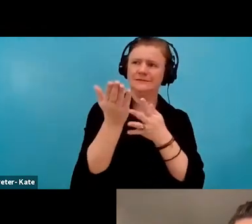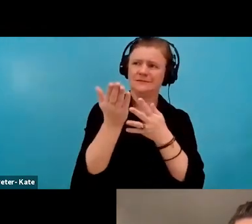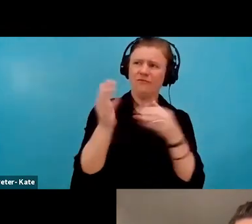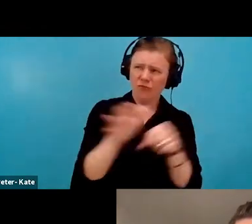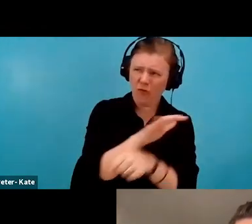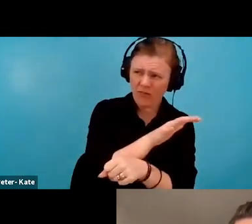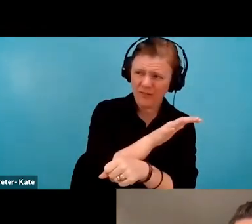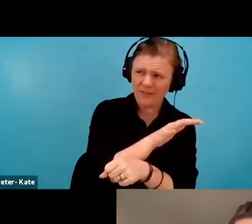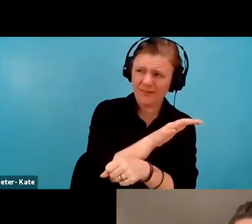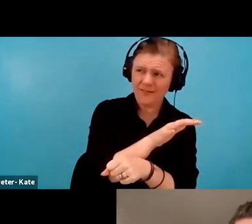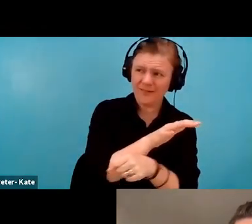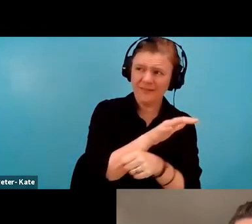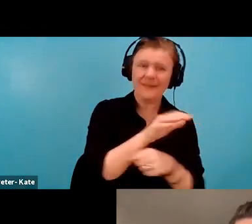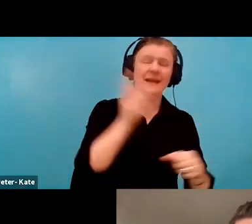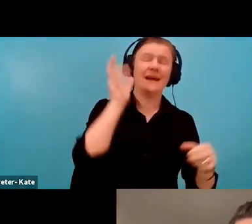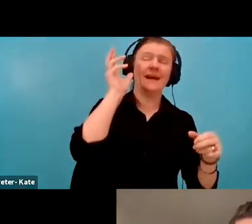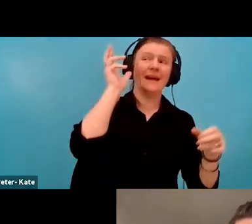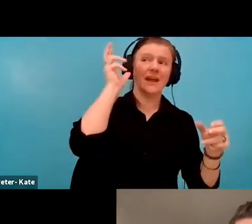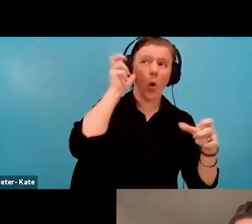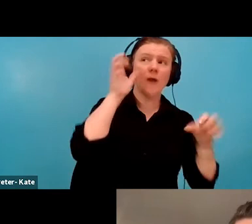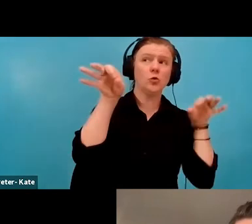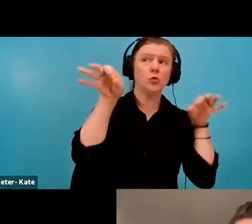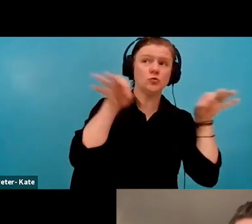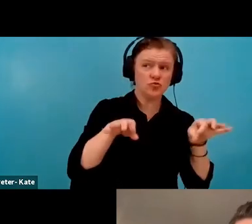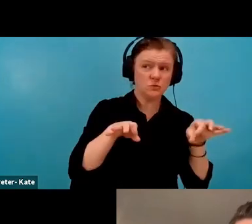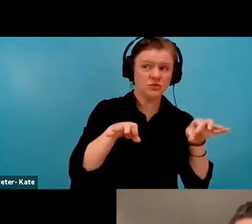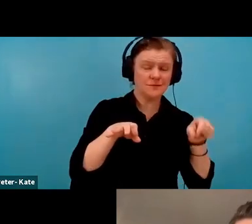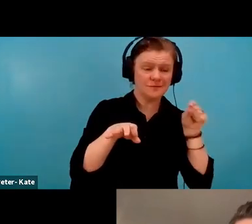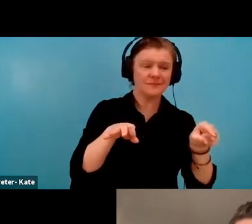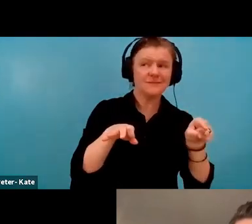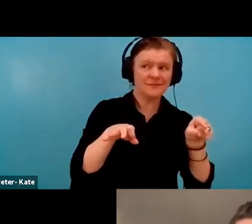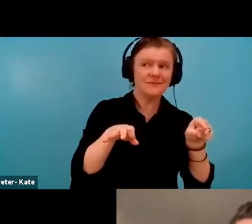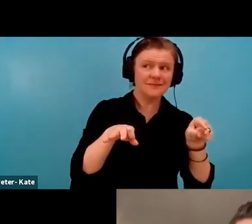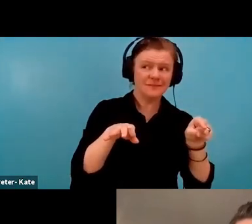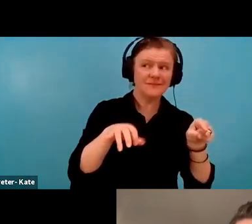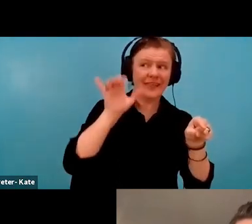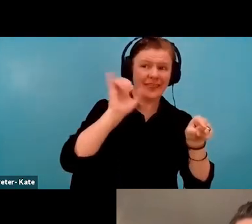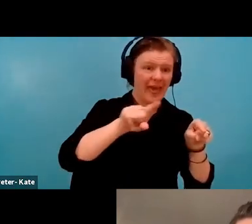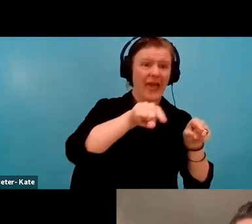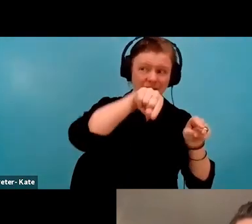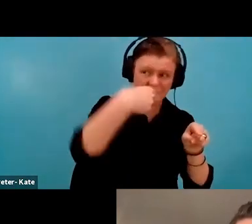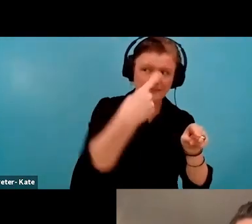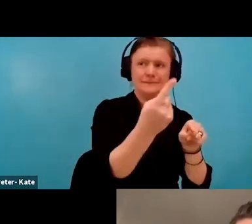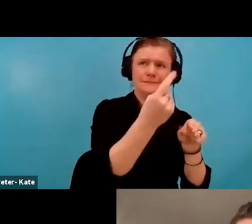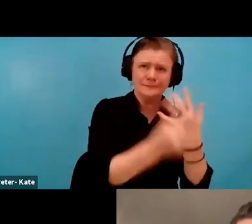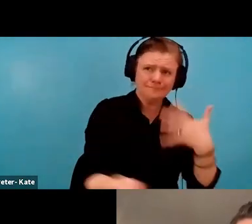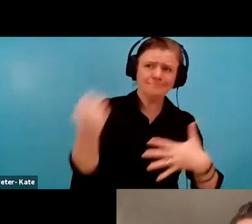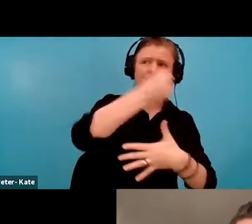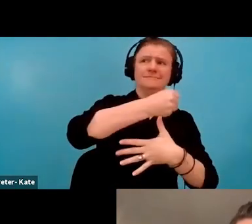And by including audio description in the only version of the movie that there is, I